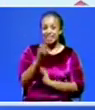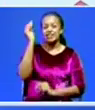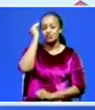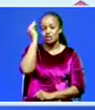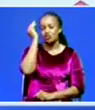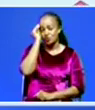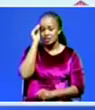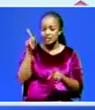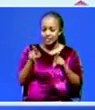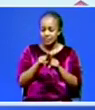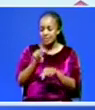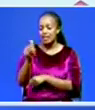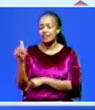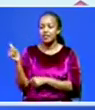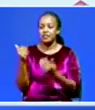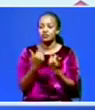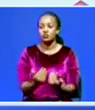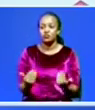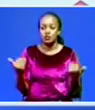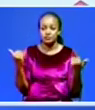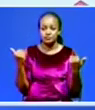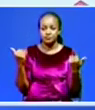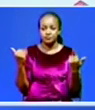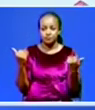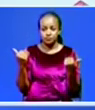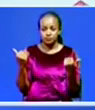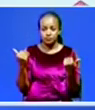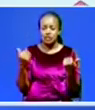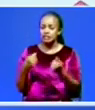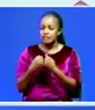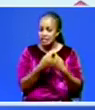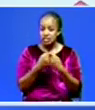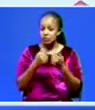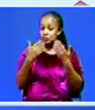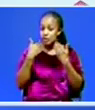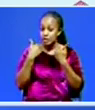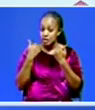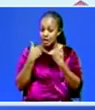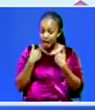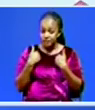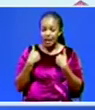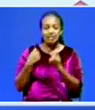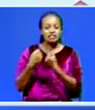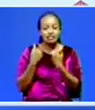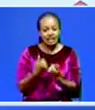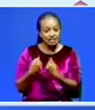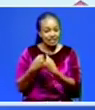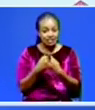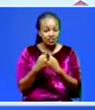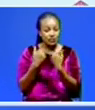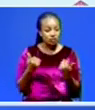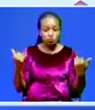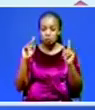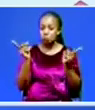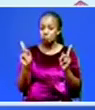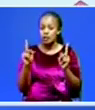The challenges that we have talked about are not the challenges of the children. They are challenges of society. They are challenges of